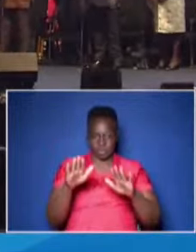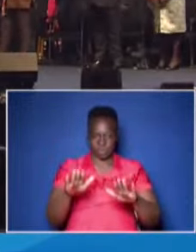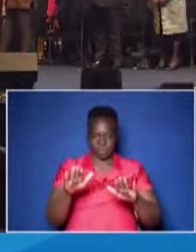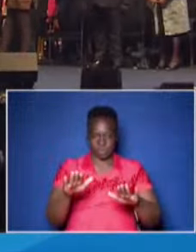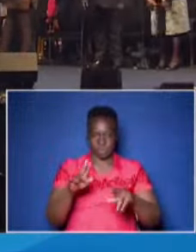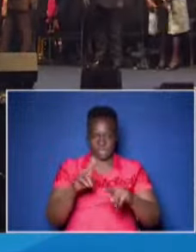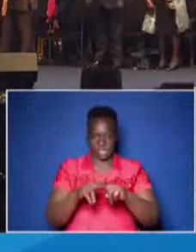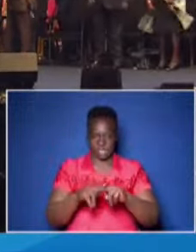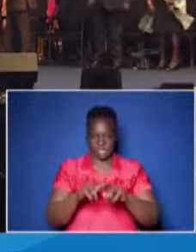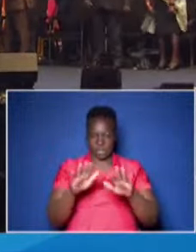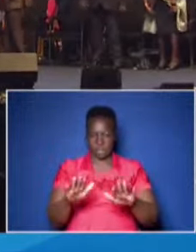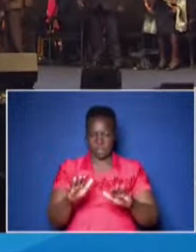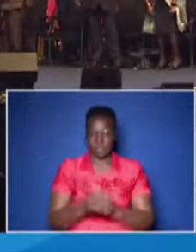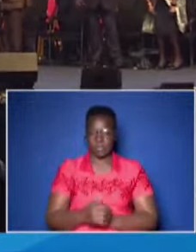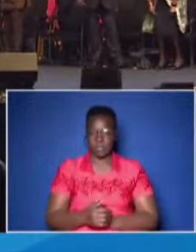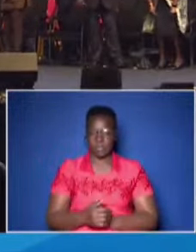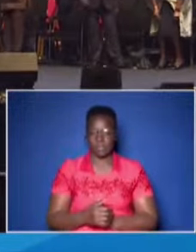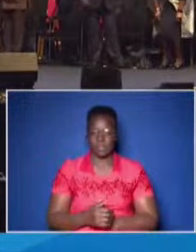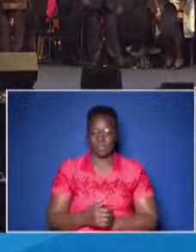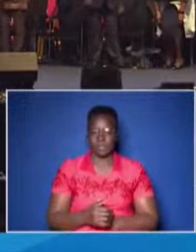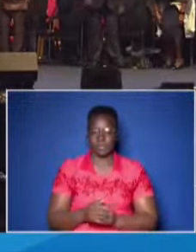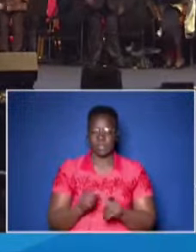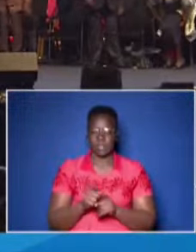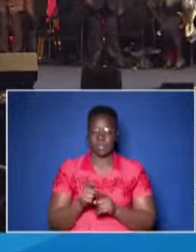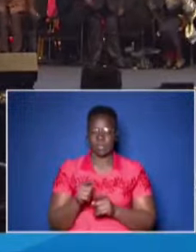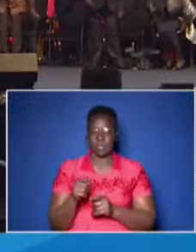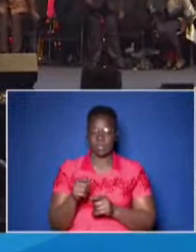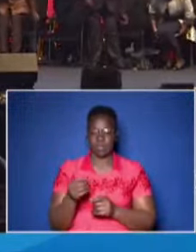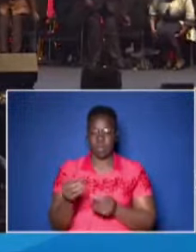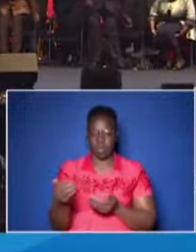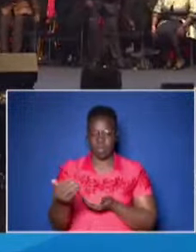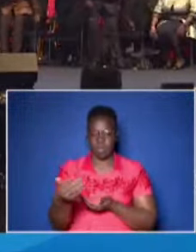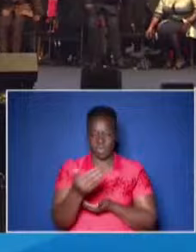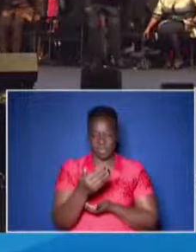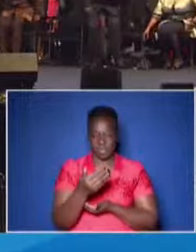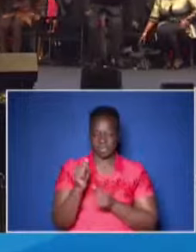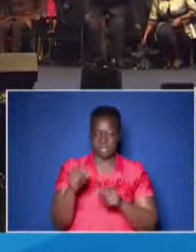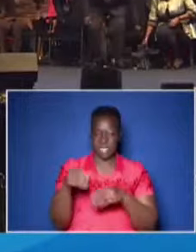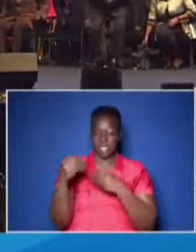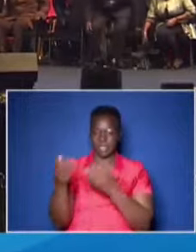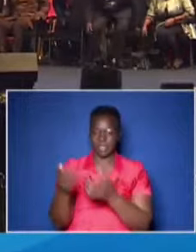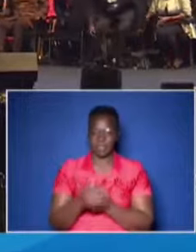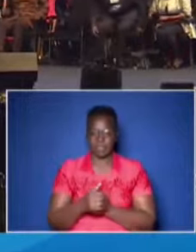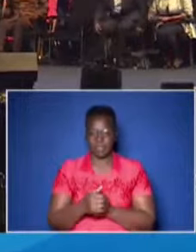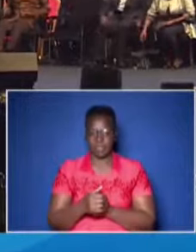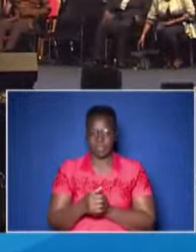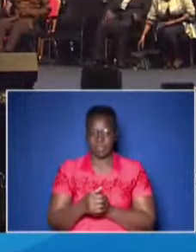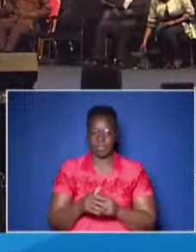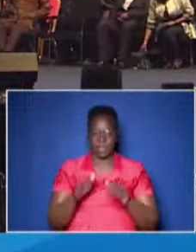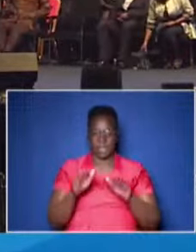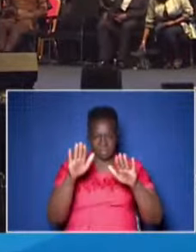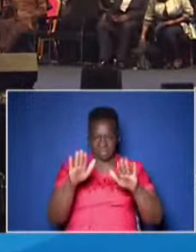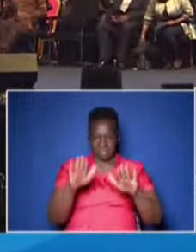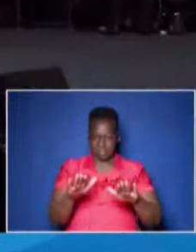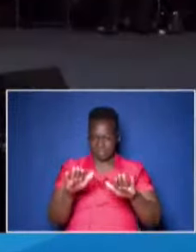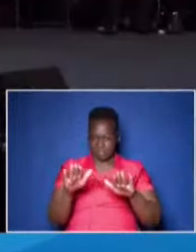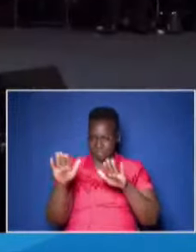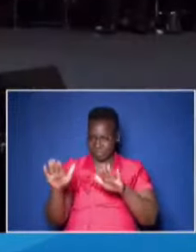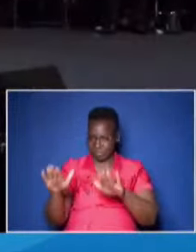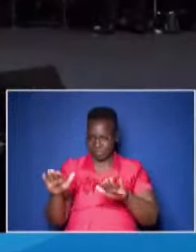seat and S your seed take your seat and SE